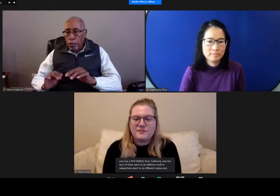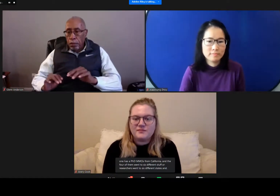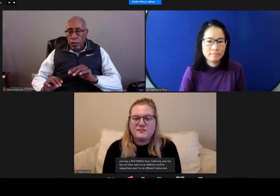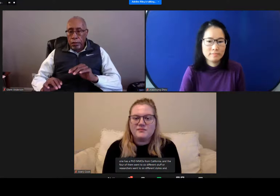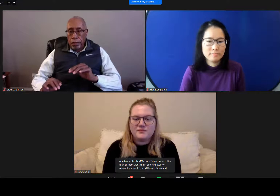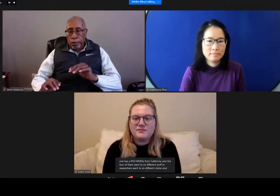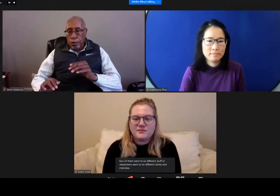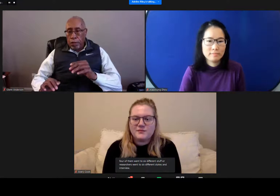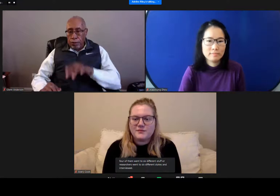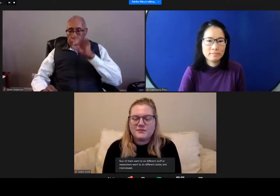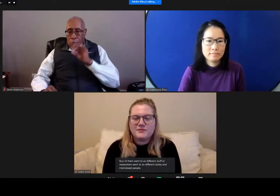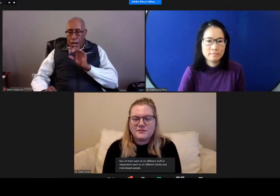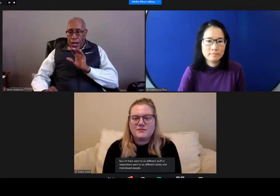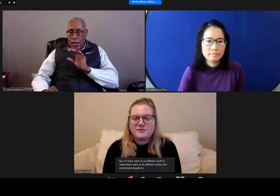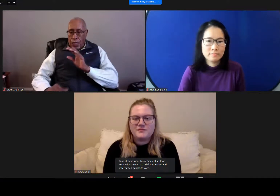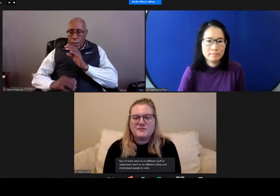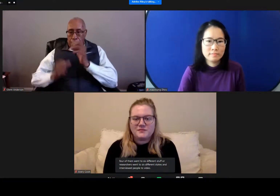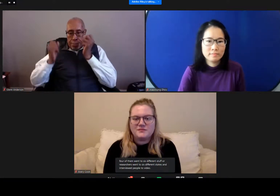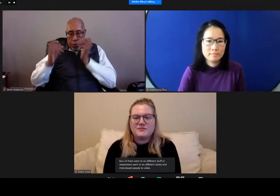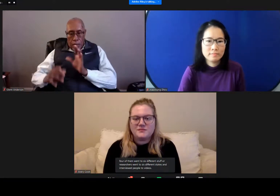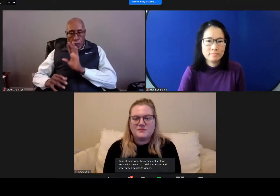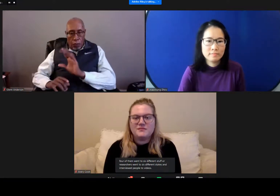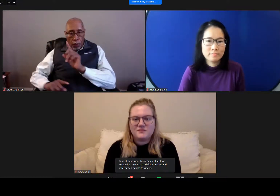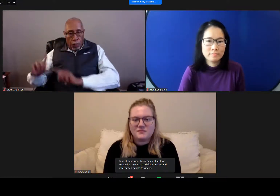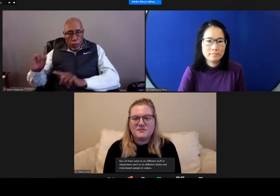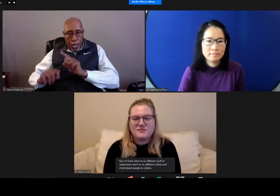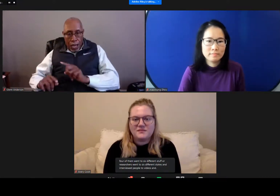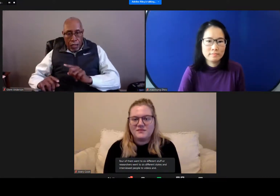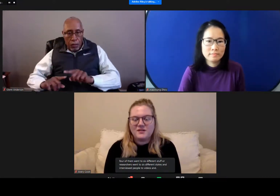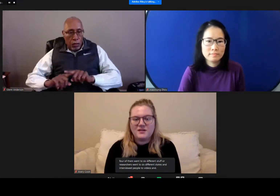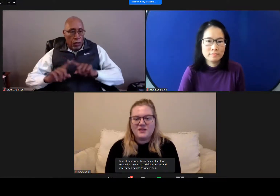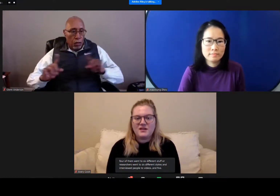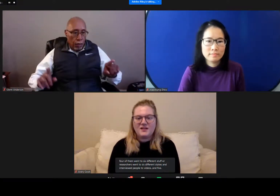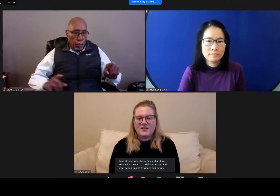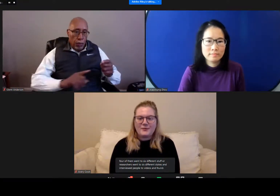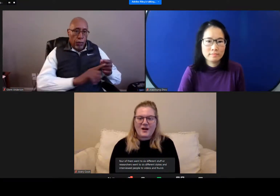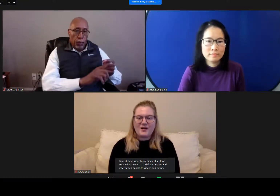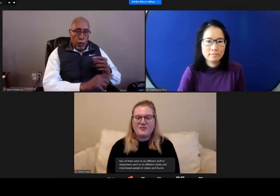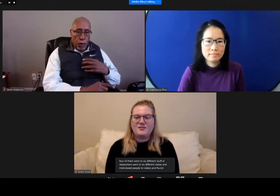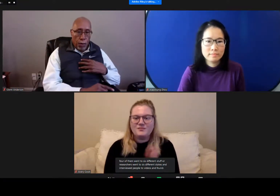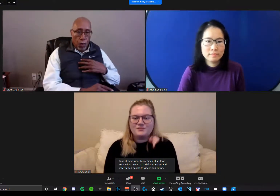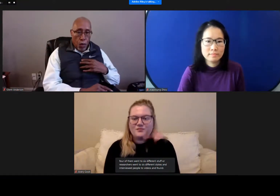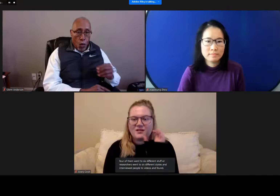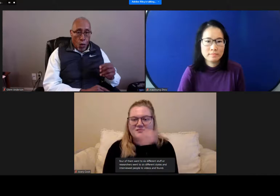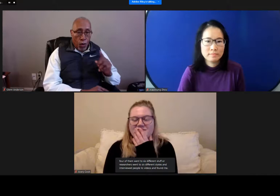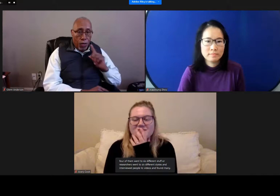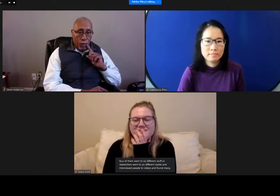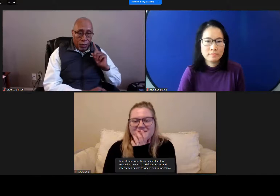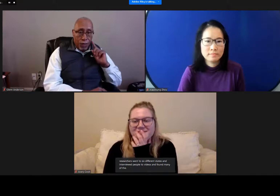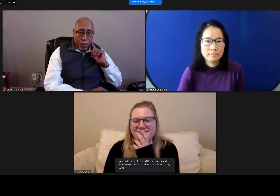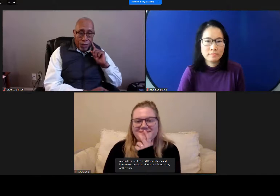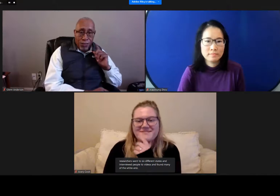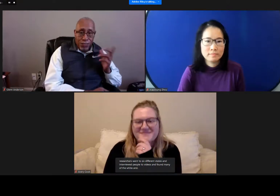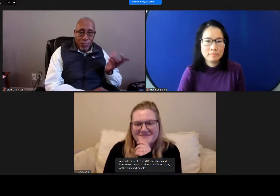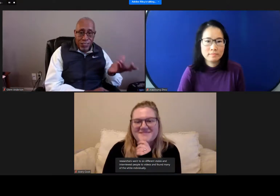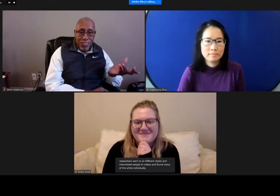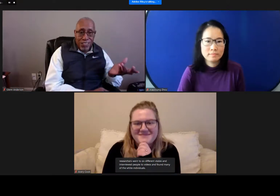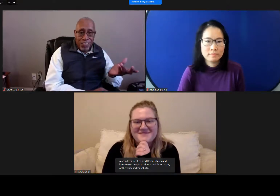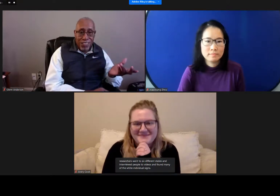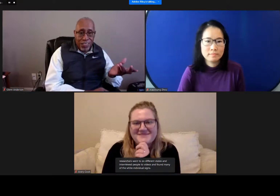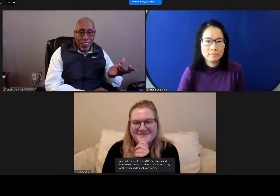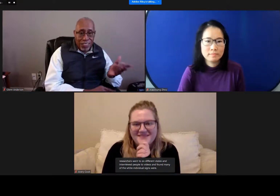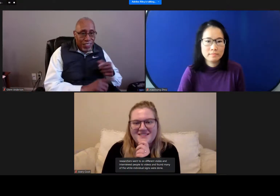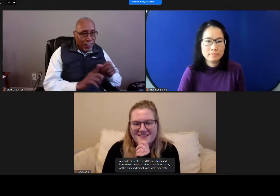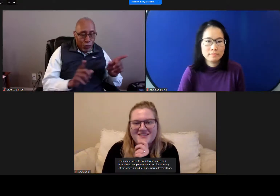and interviewed people, took videos, and found many of the white individuals' signs